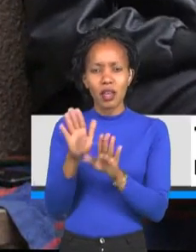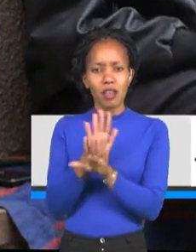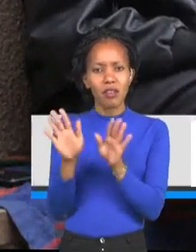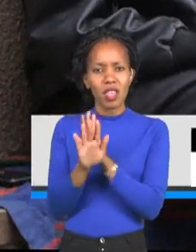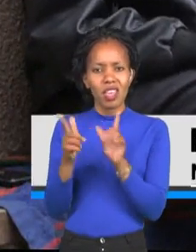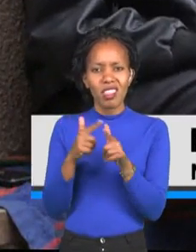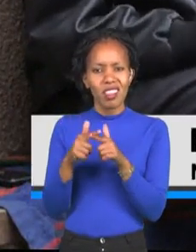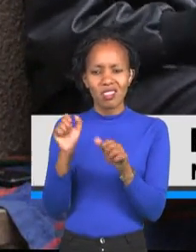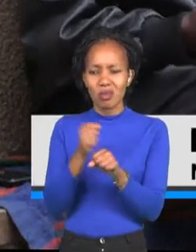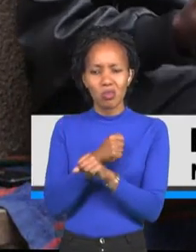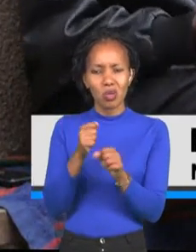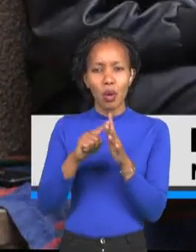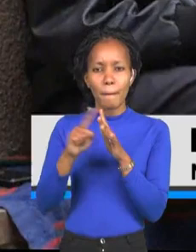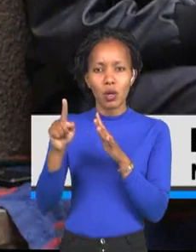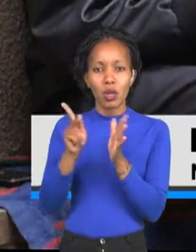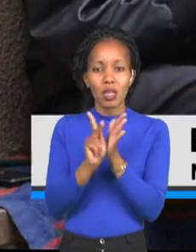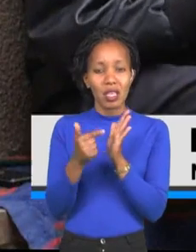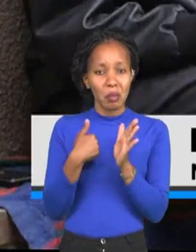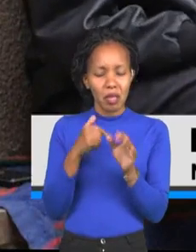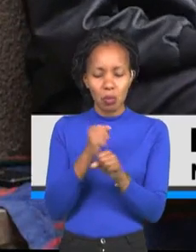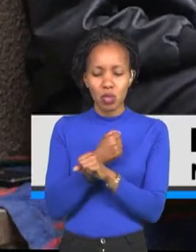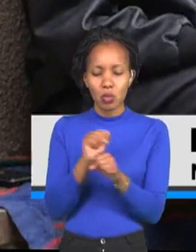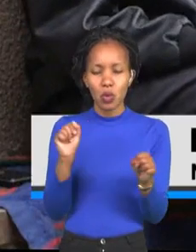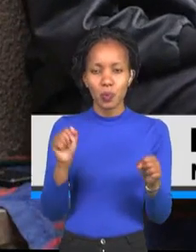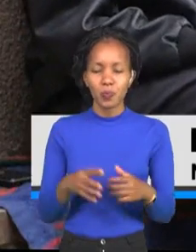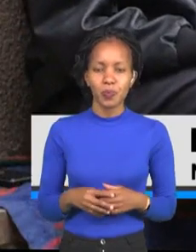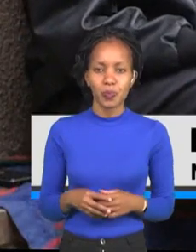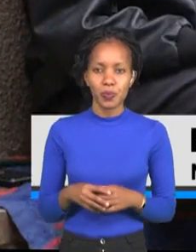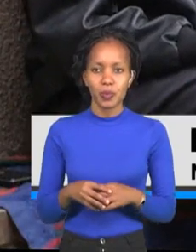was inconceivable that they could kill me.